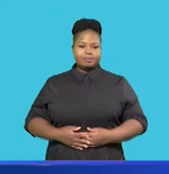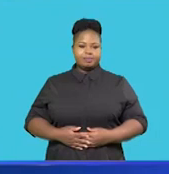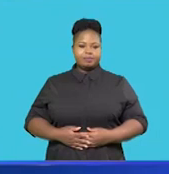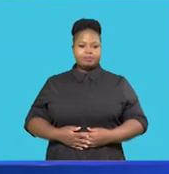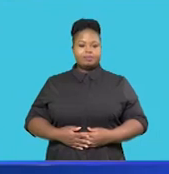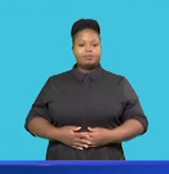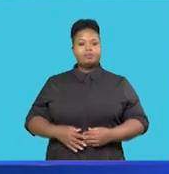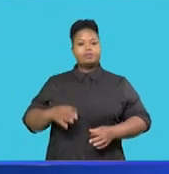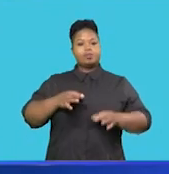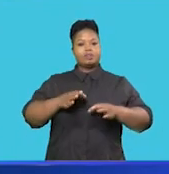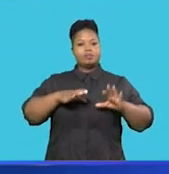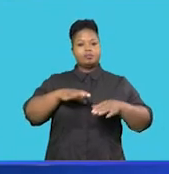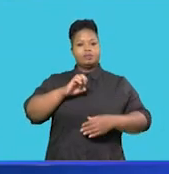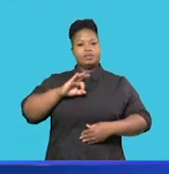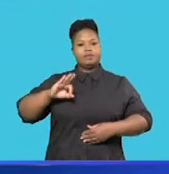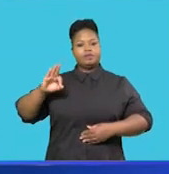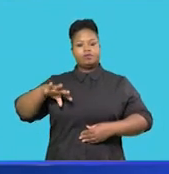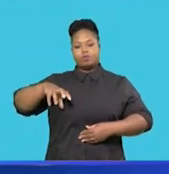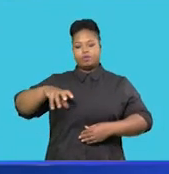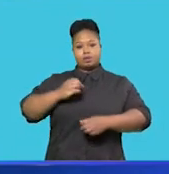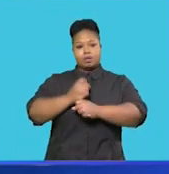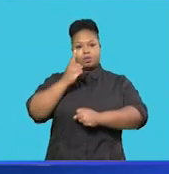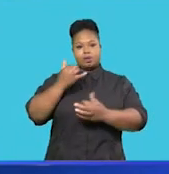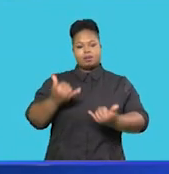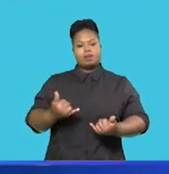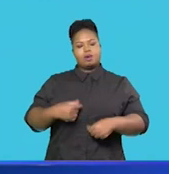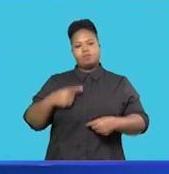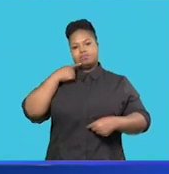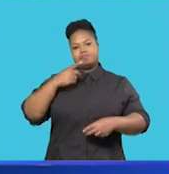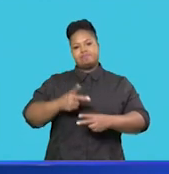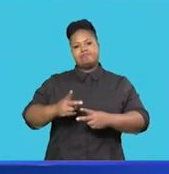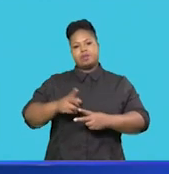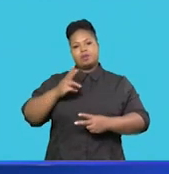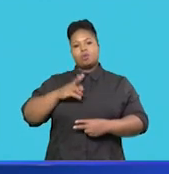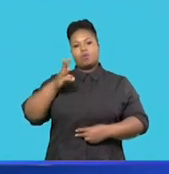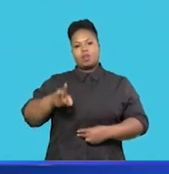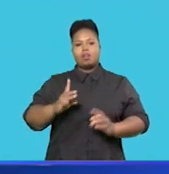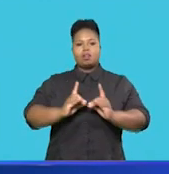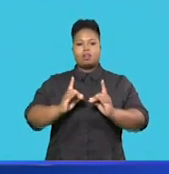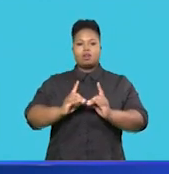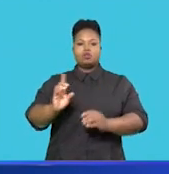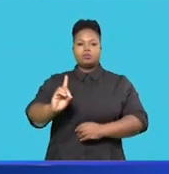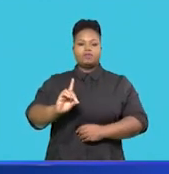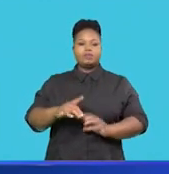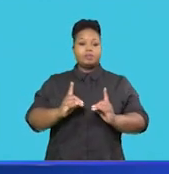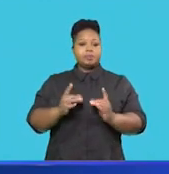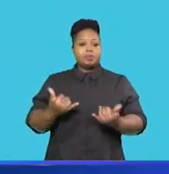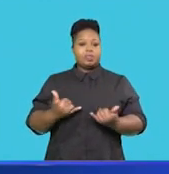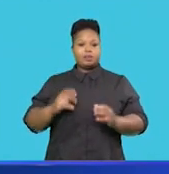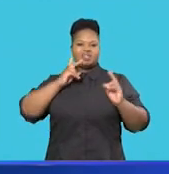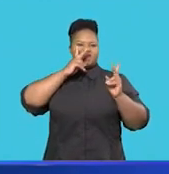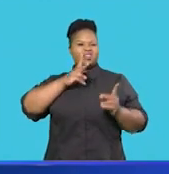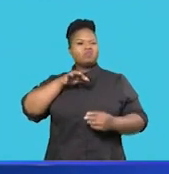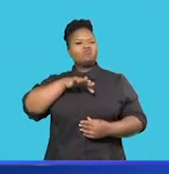Mokga wa economic freedom fighters wa profinsing ya Gauteng o phethile ketelo ya Bolebedi mabaleng a dipapadi ya Dobsonville hoseng ha kajeno, e leng